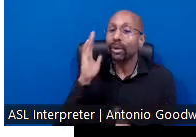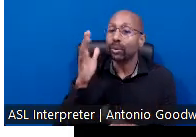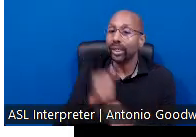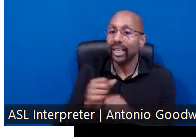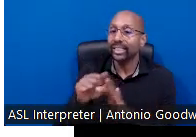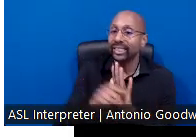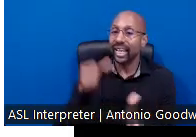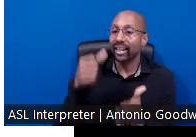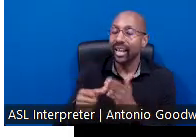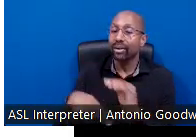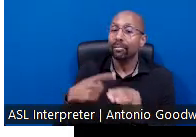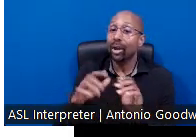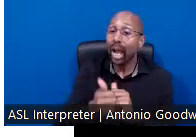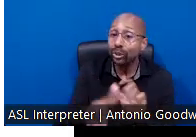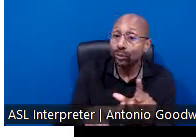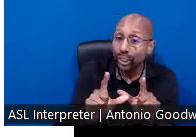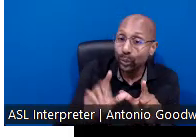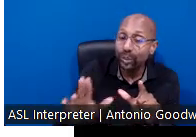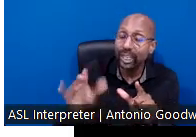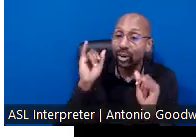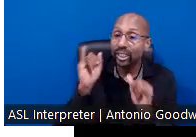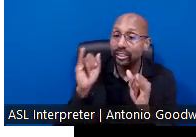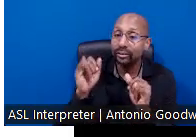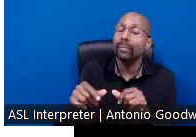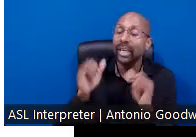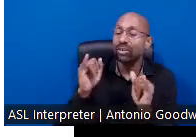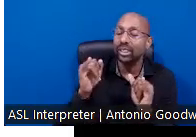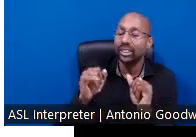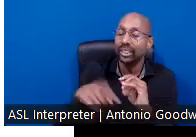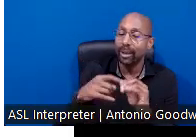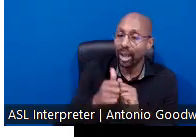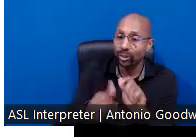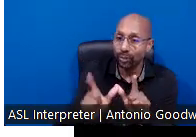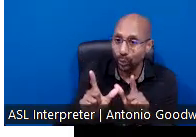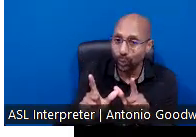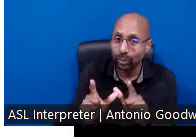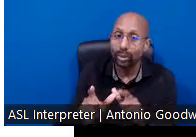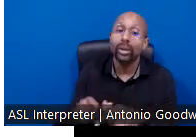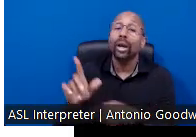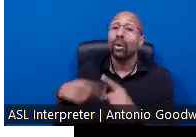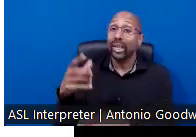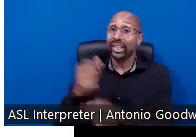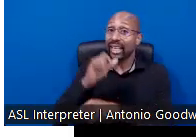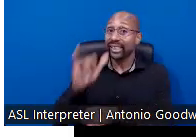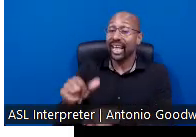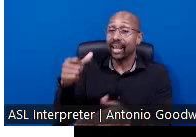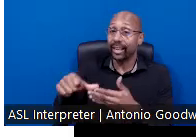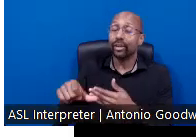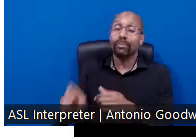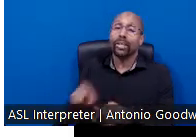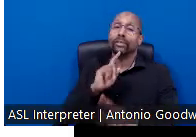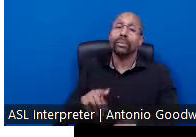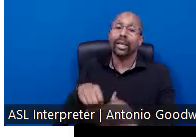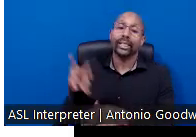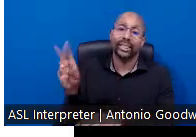for renewal instructions, and you have to respond to that letter within 16 days. So there is a link that just got